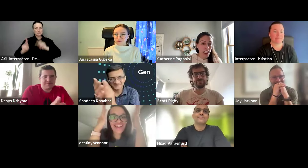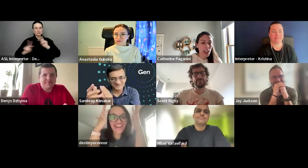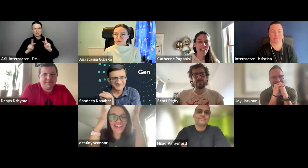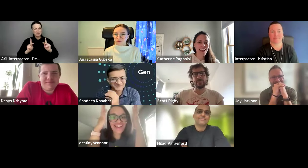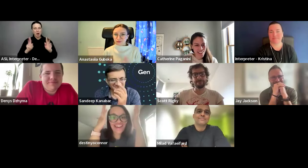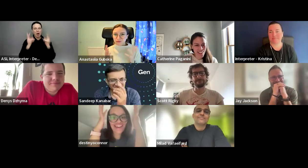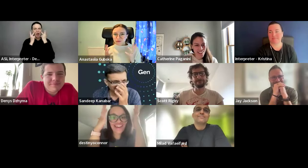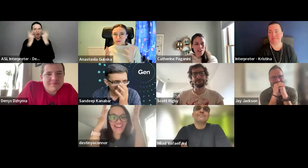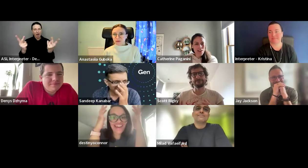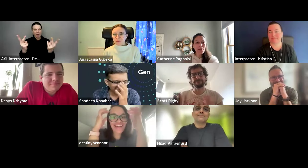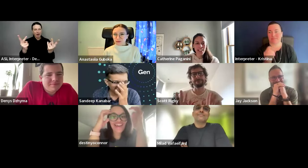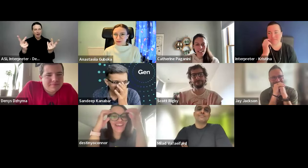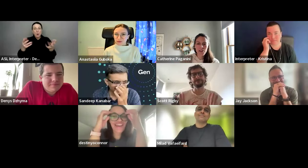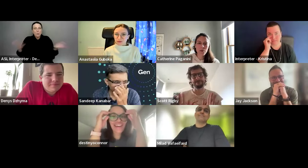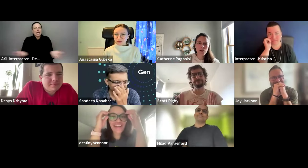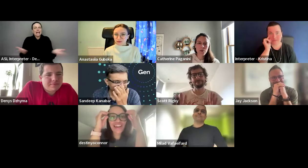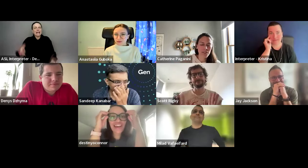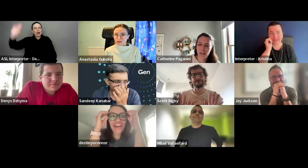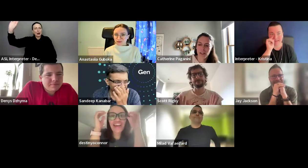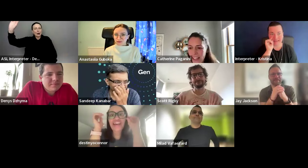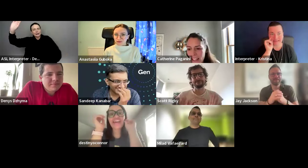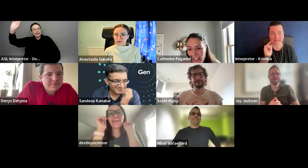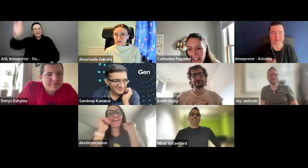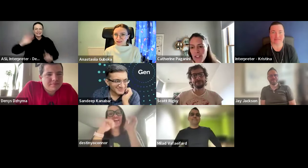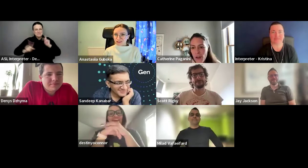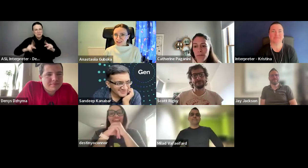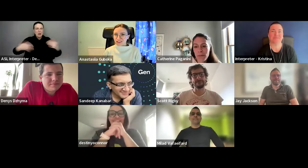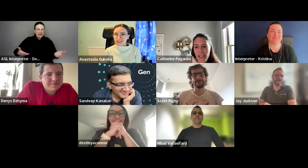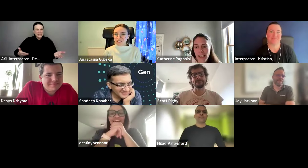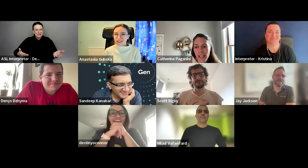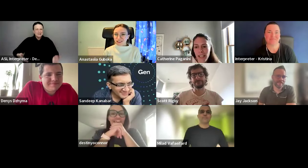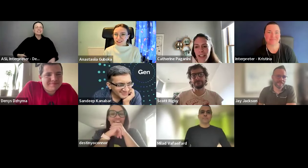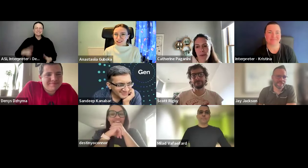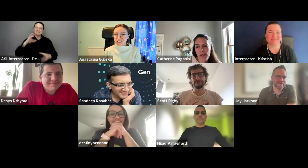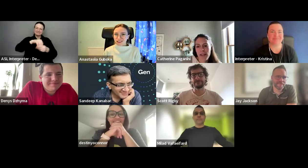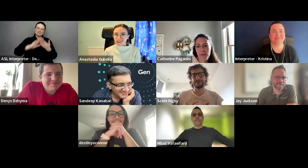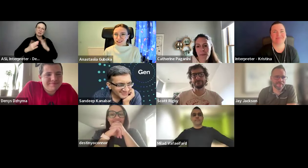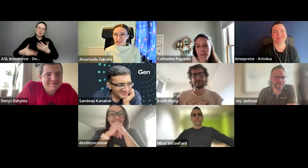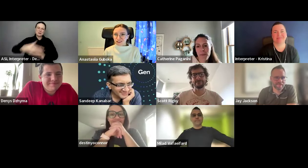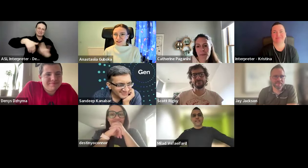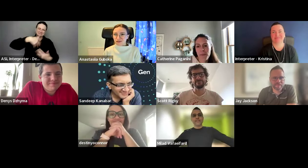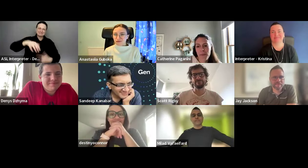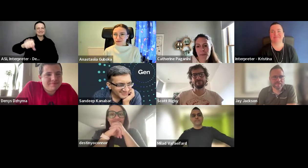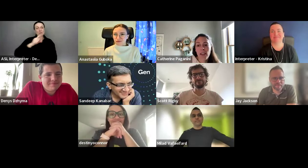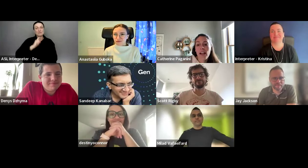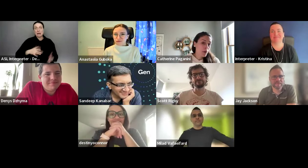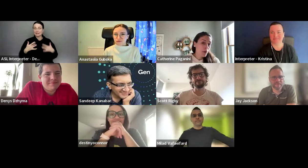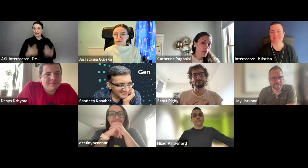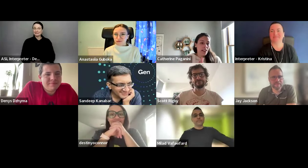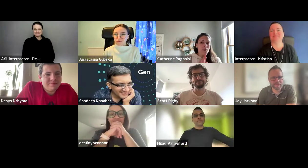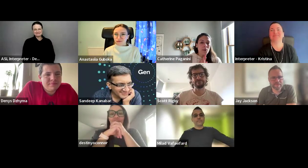of visibility, right? Like we're here, you know, like people yes. are here and they're part of the community. So yeah, really excited about